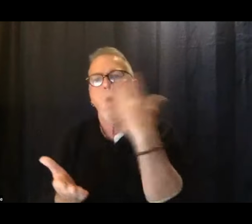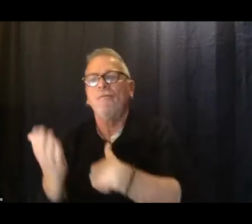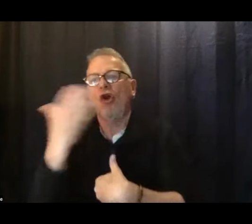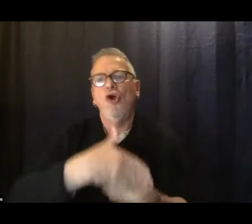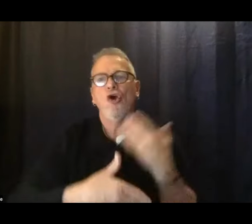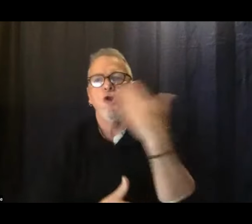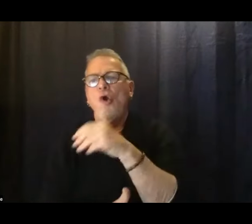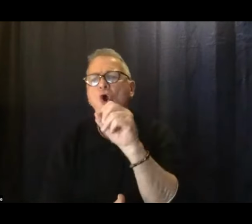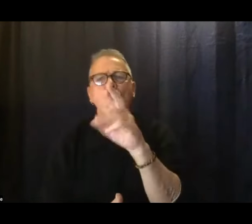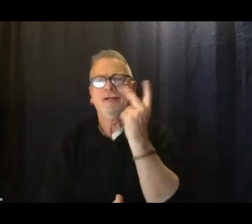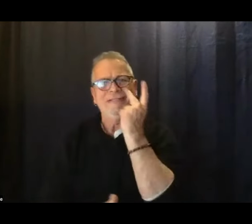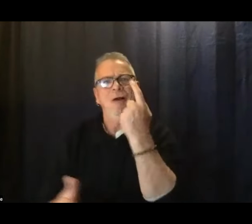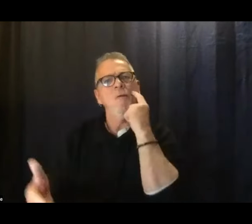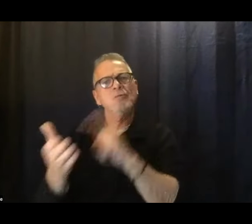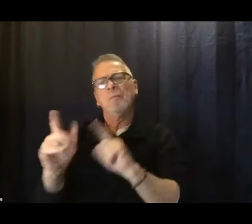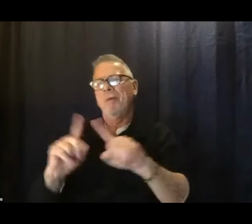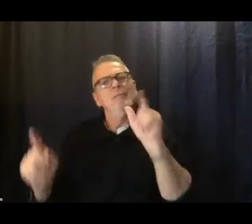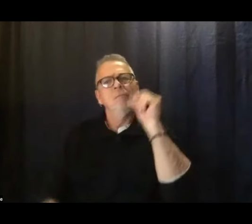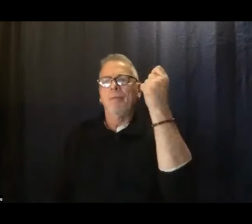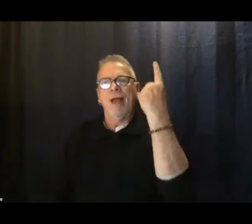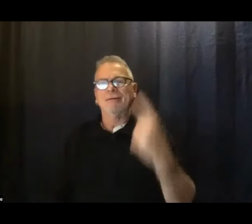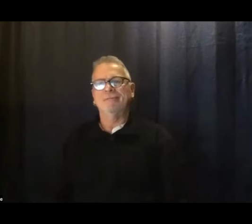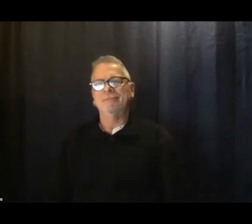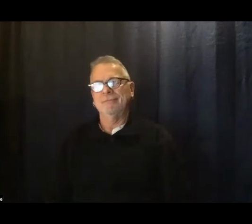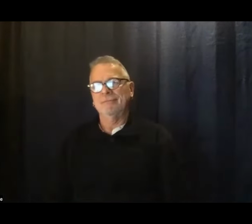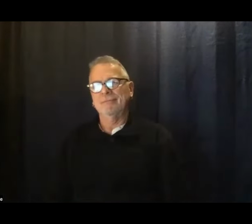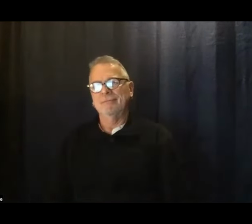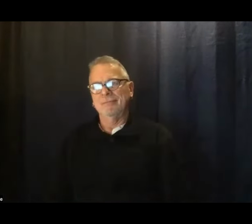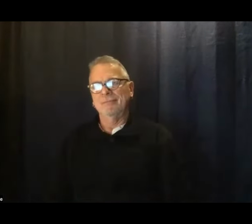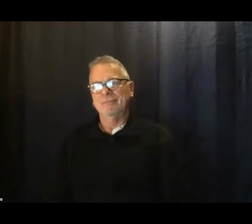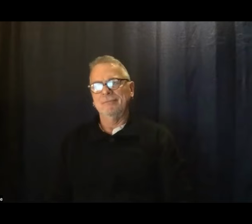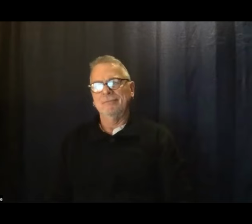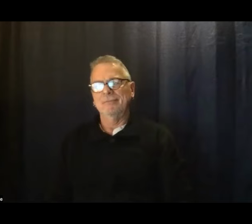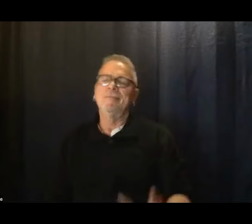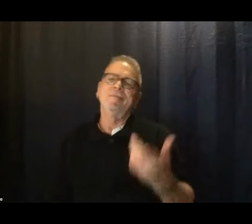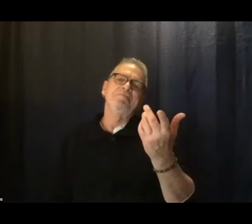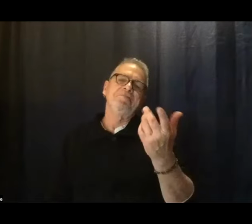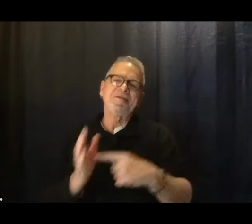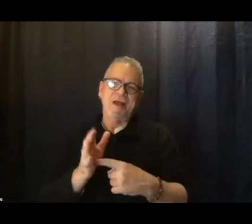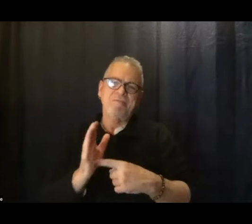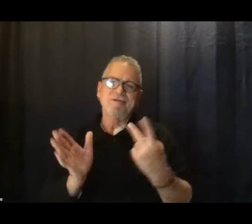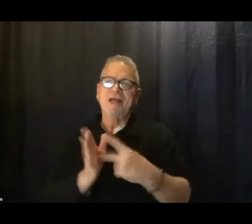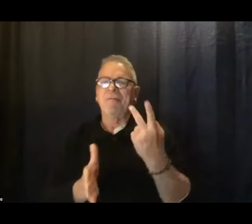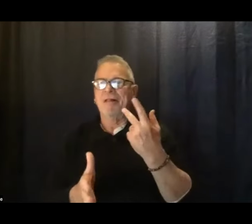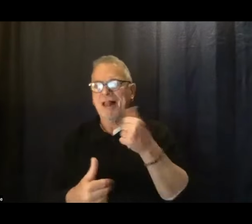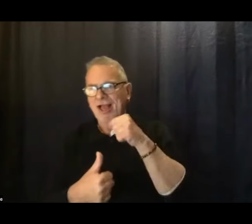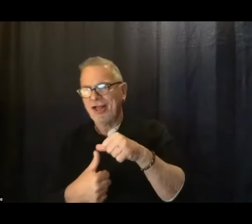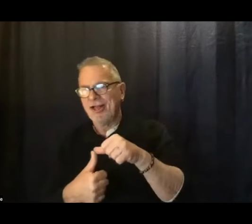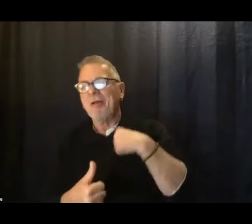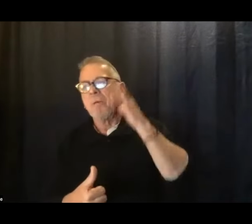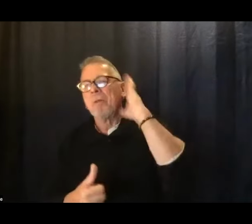Just a few of them, that things you might have overlooked. Maybe you see something, but you don't necessarily understand it. That's